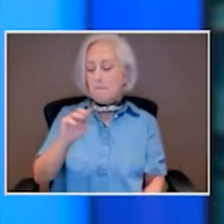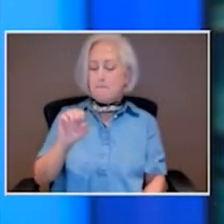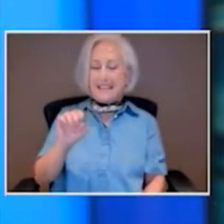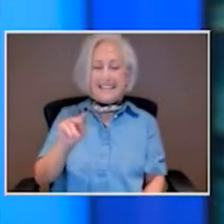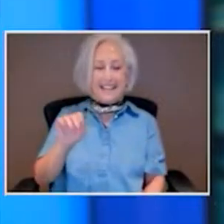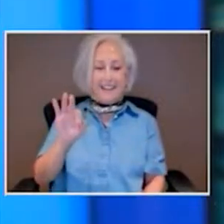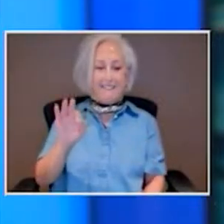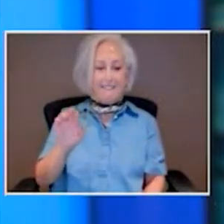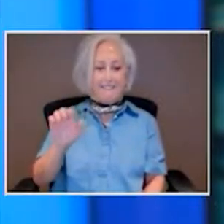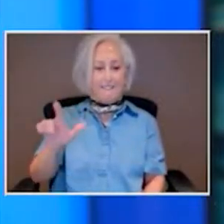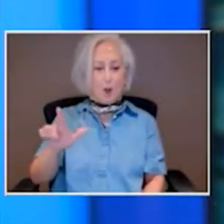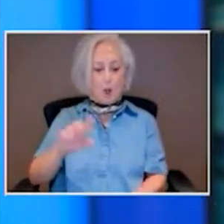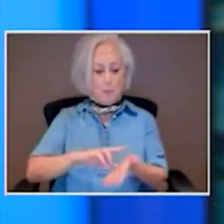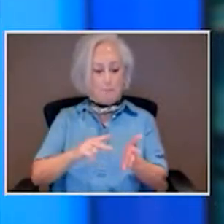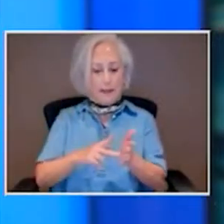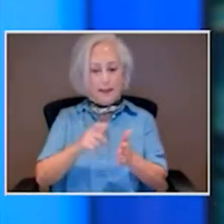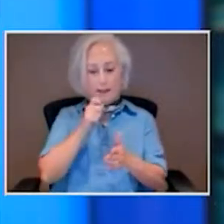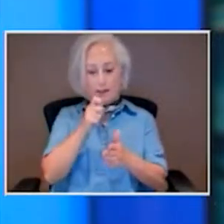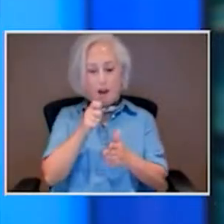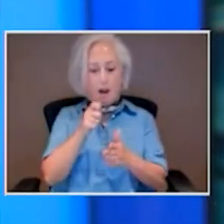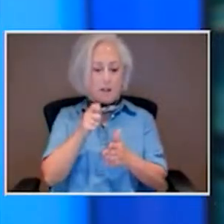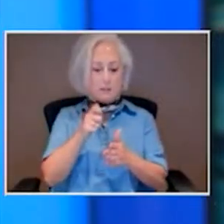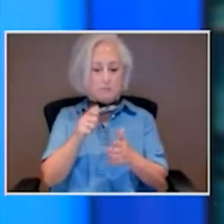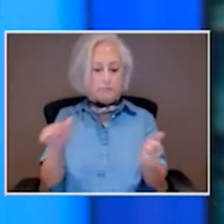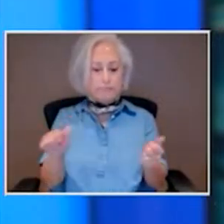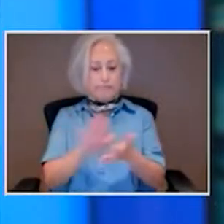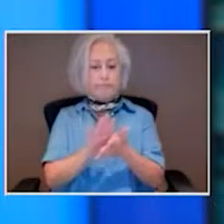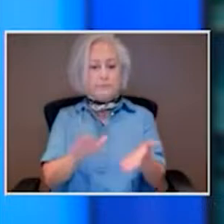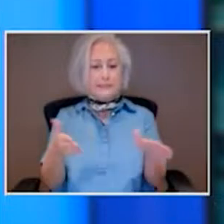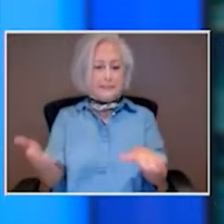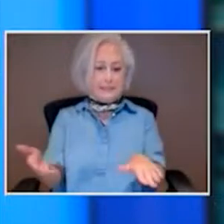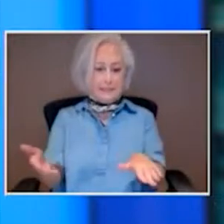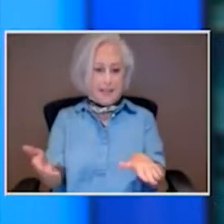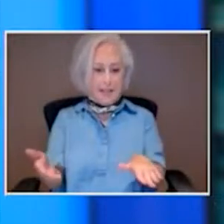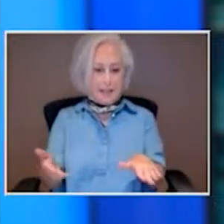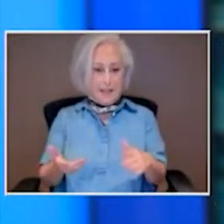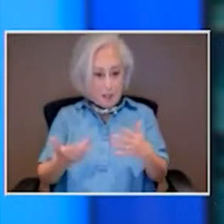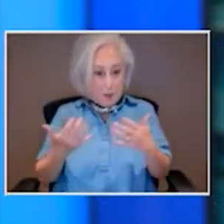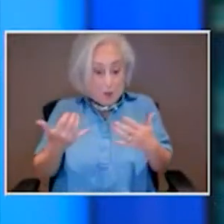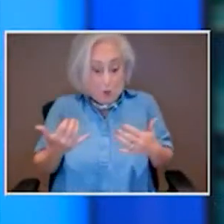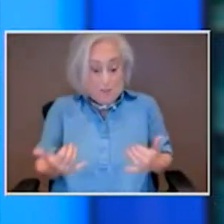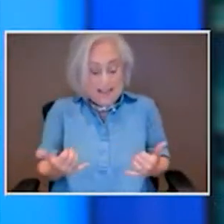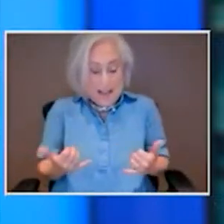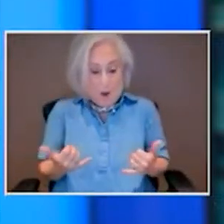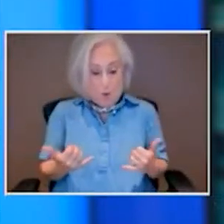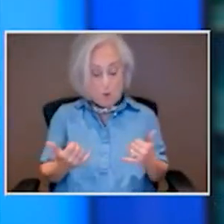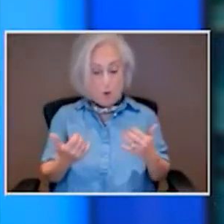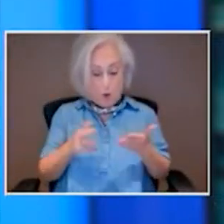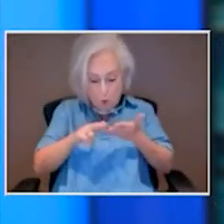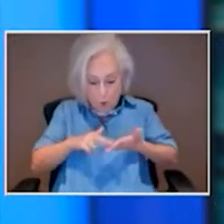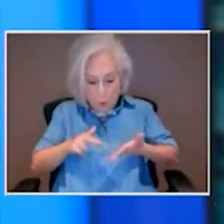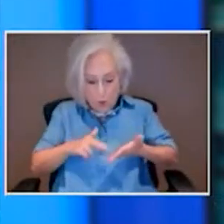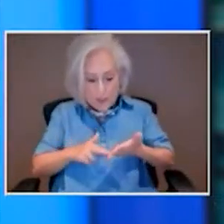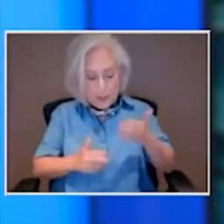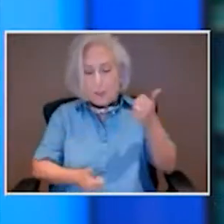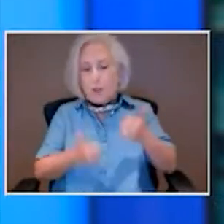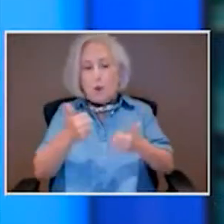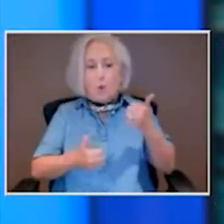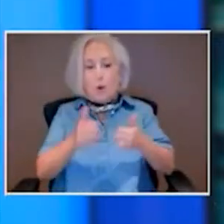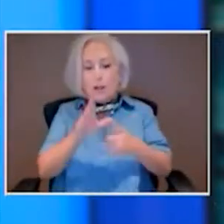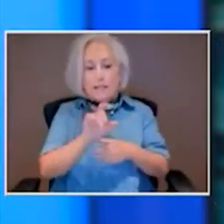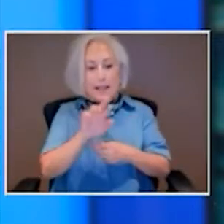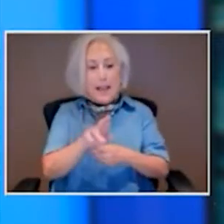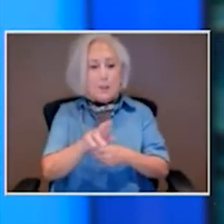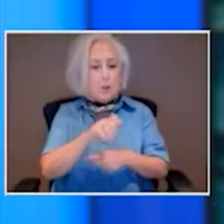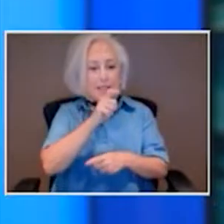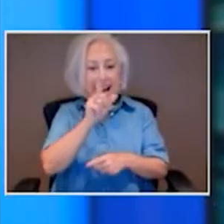survival. So we're currently in an era that we're researching which cancers don't need to have treatment. Like